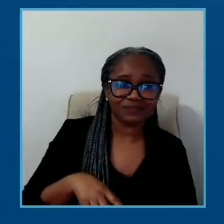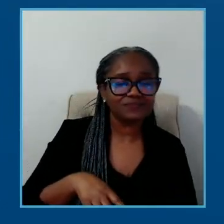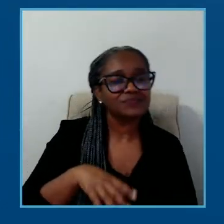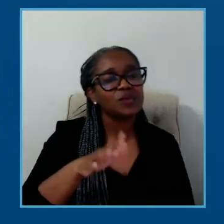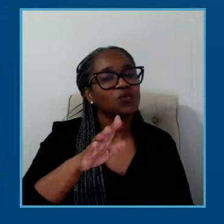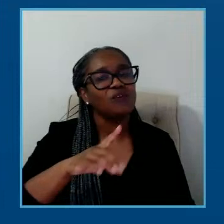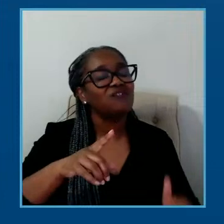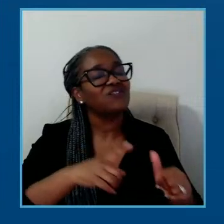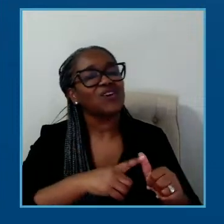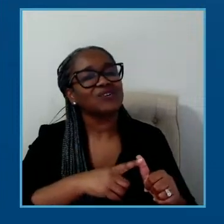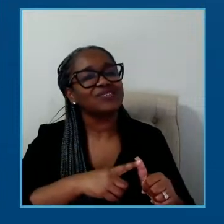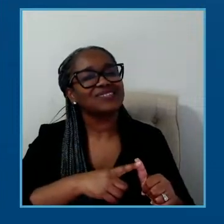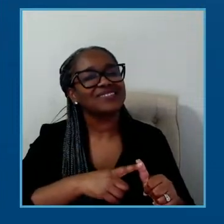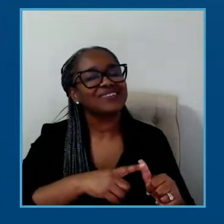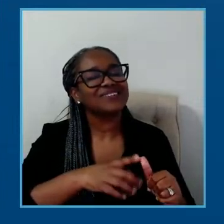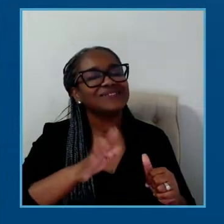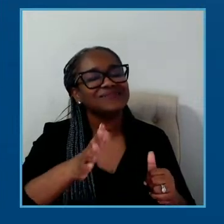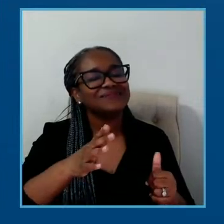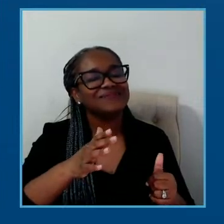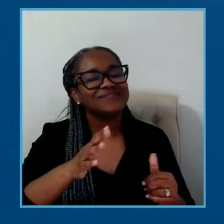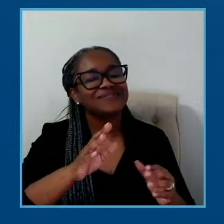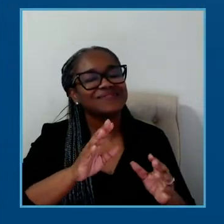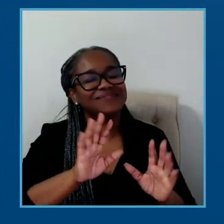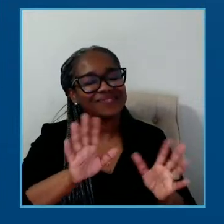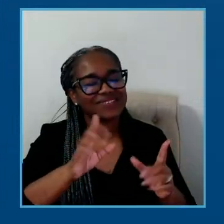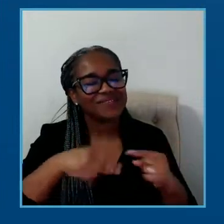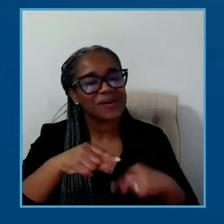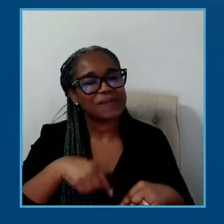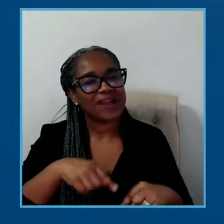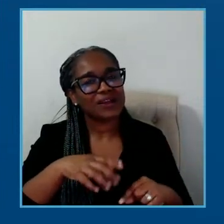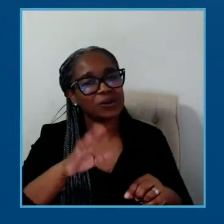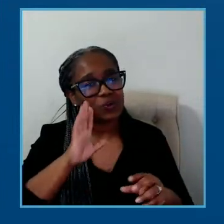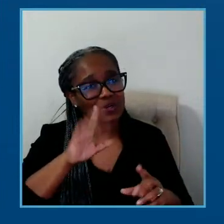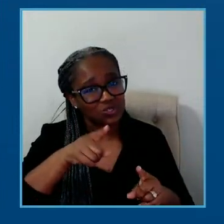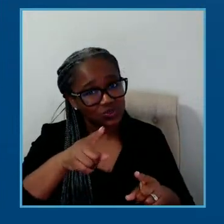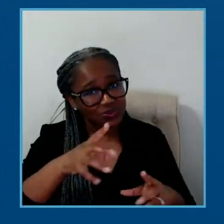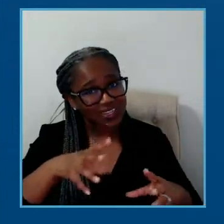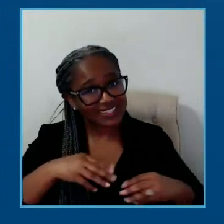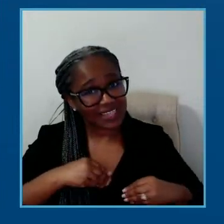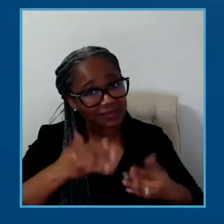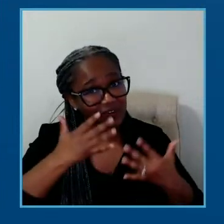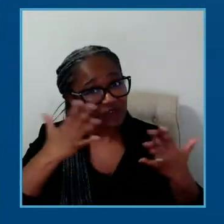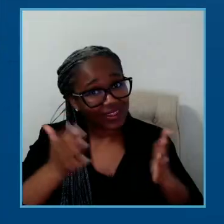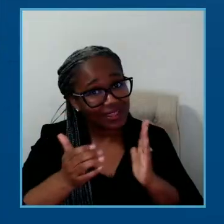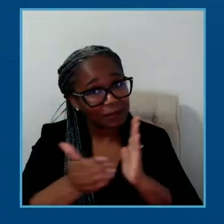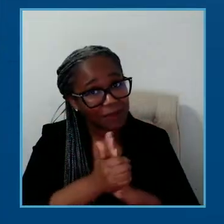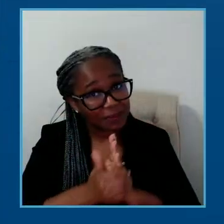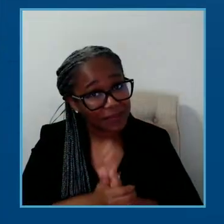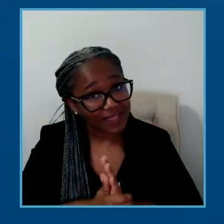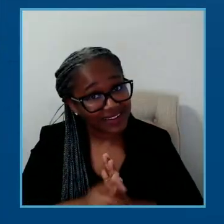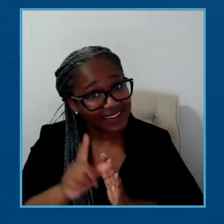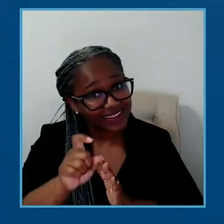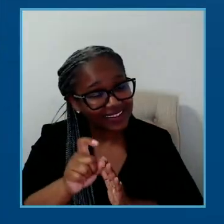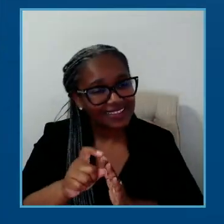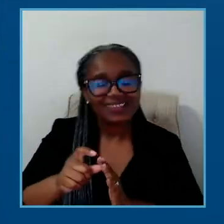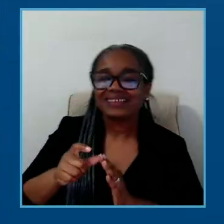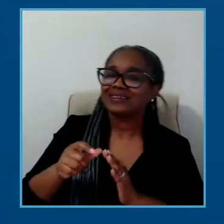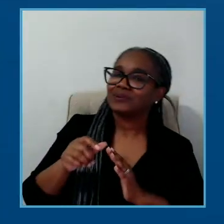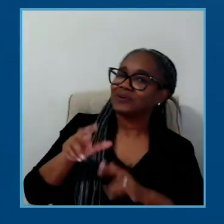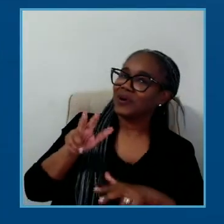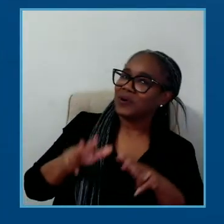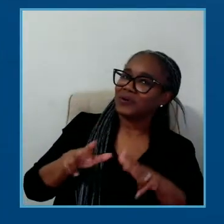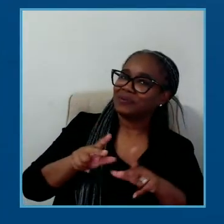would say, that would describe? You're putting me in an awkward position, but yeah. I mean, Mr. Walters, you have any